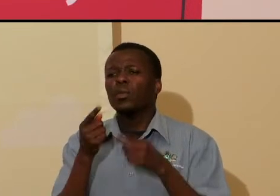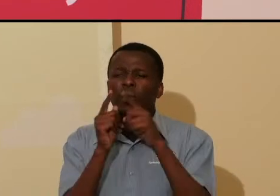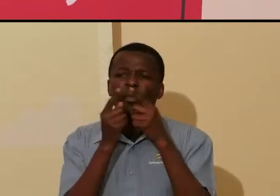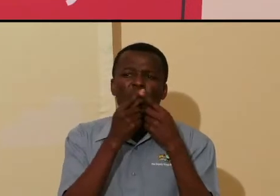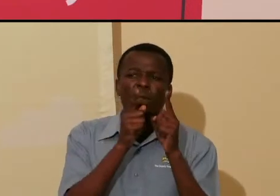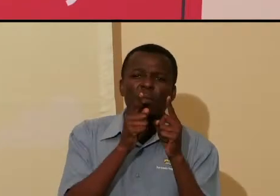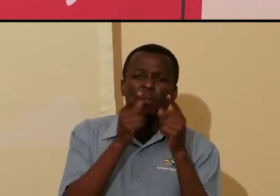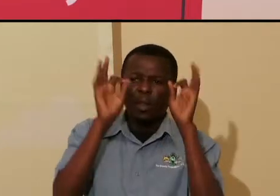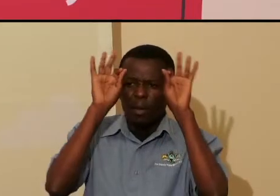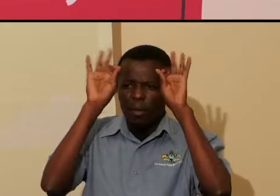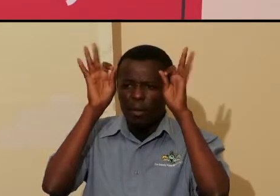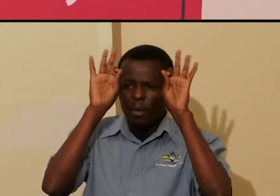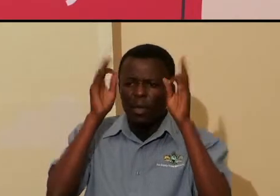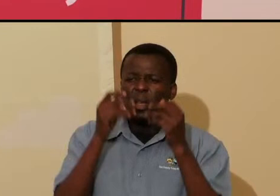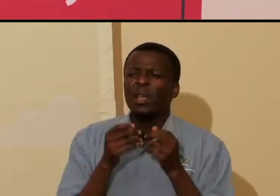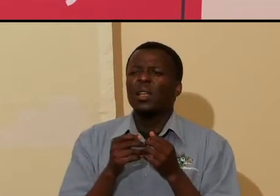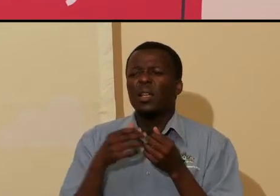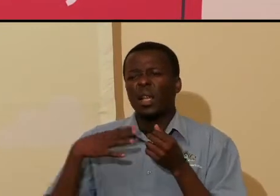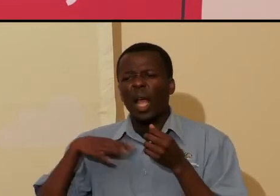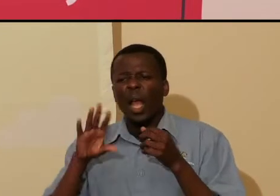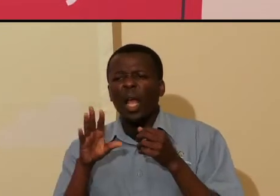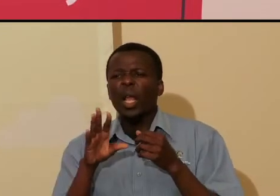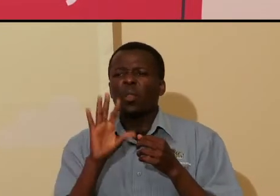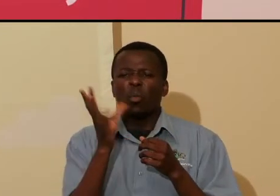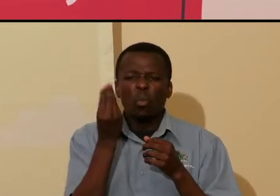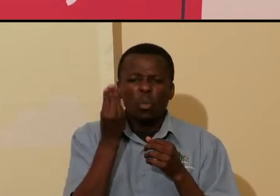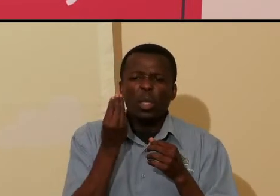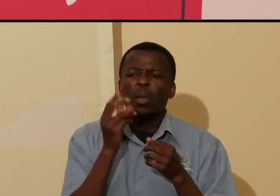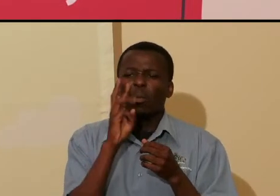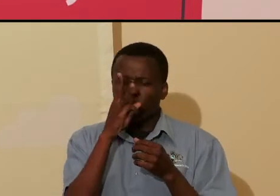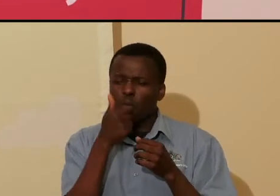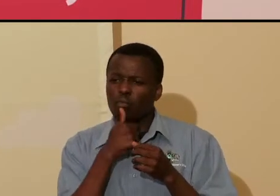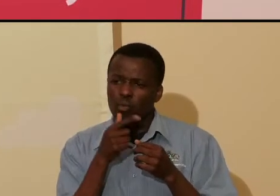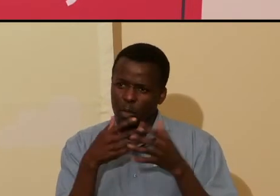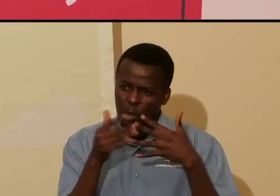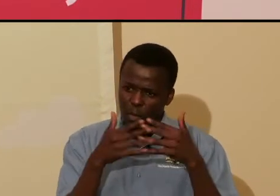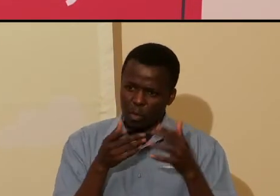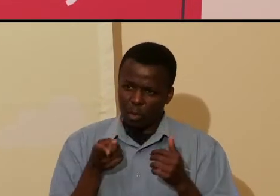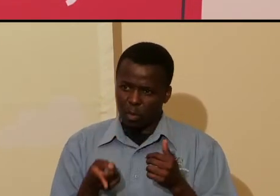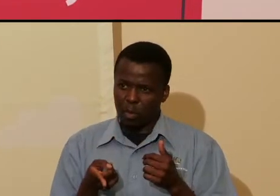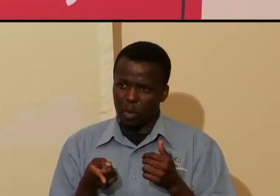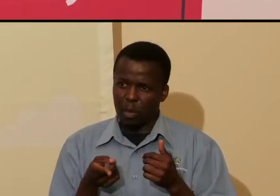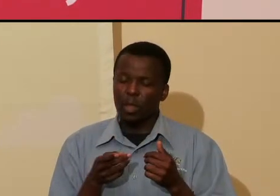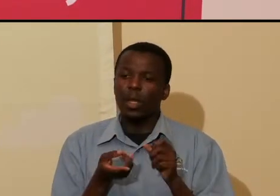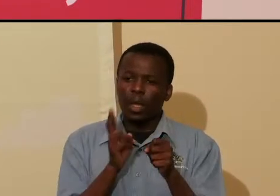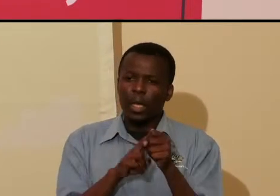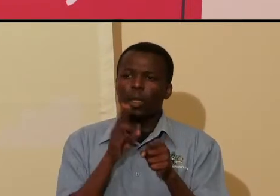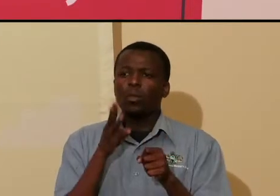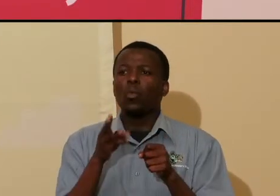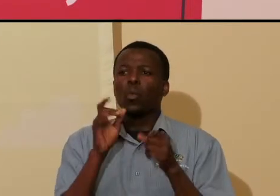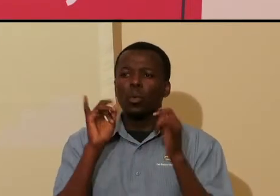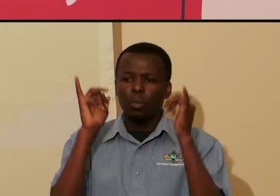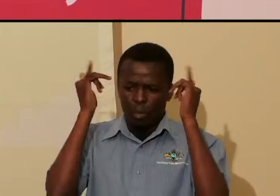happening around World AIDS commemoration. So we also have, a